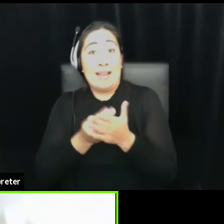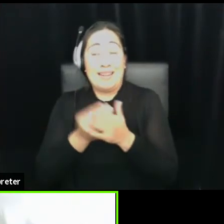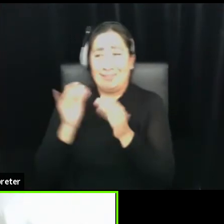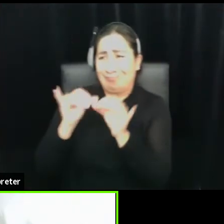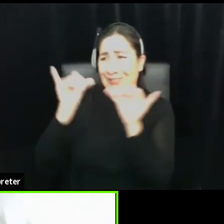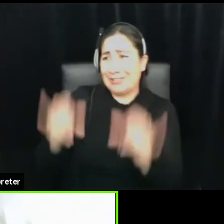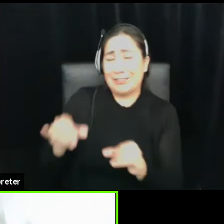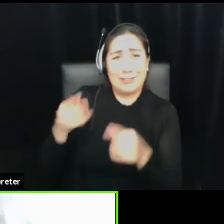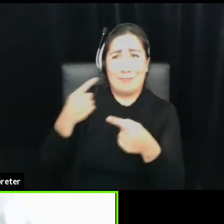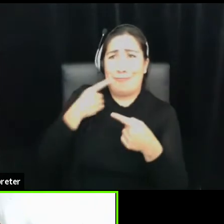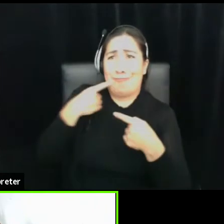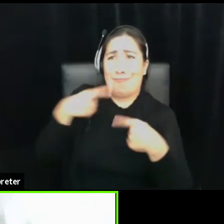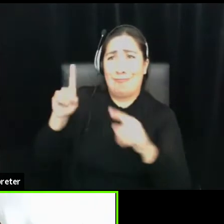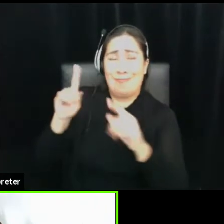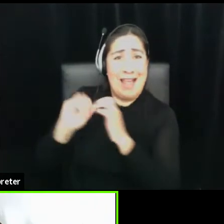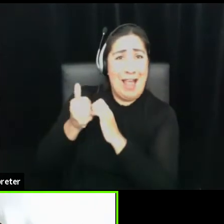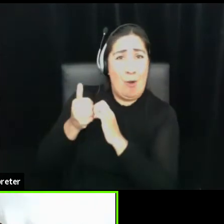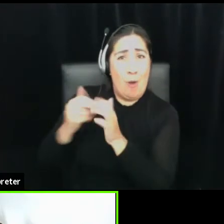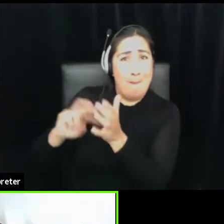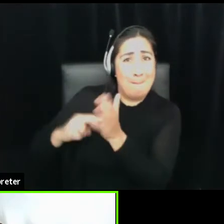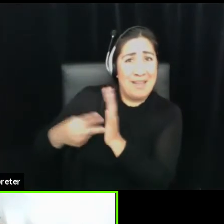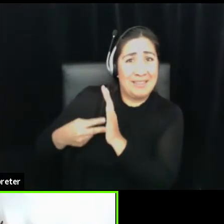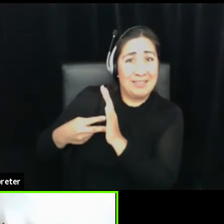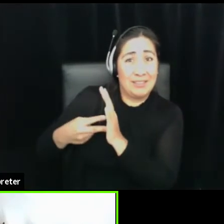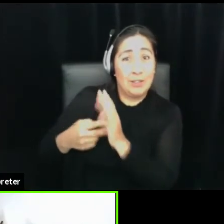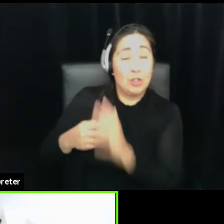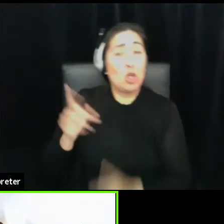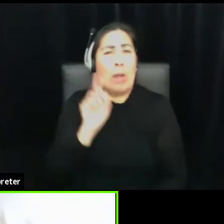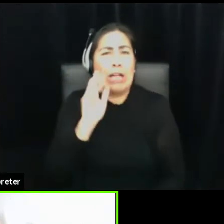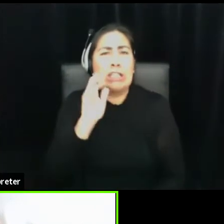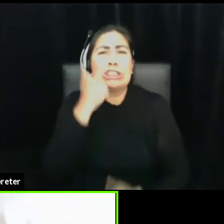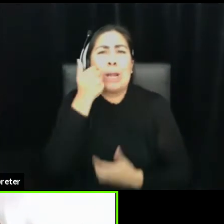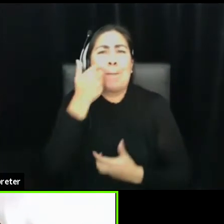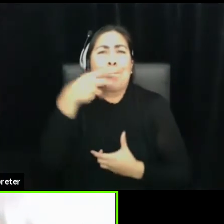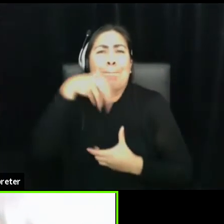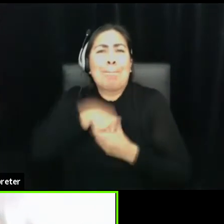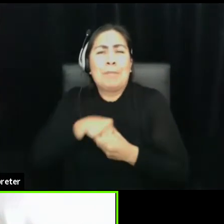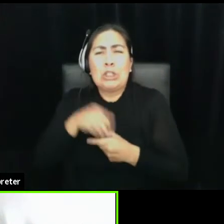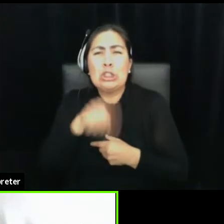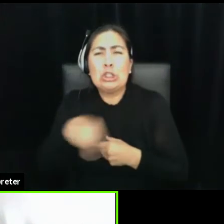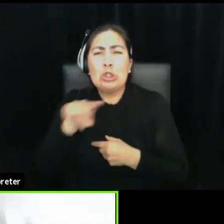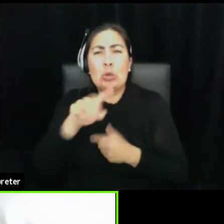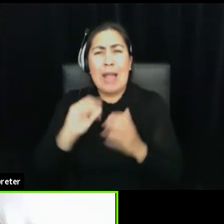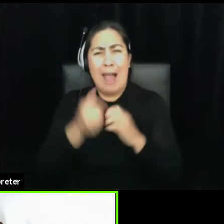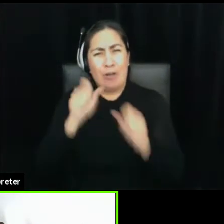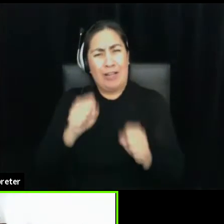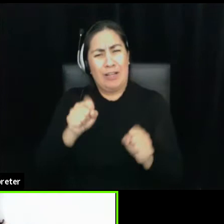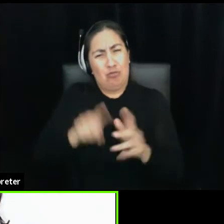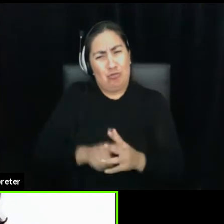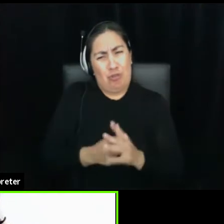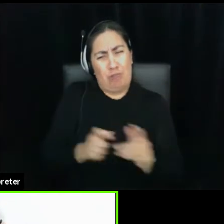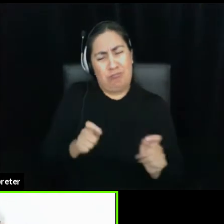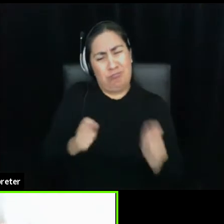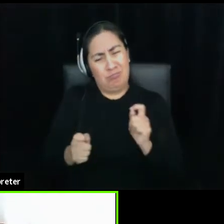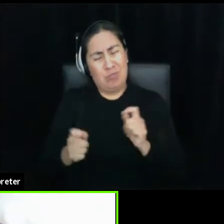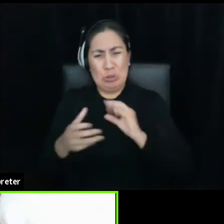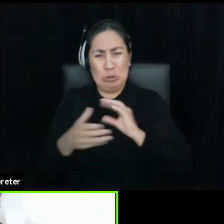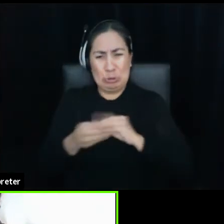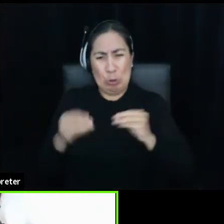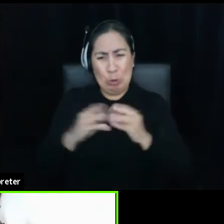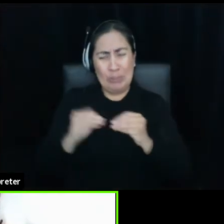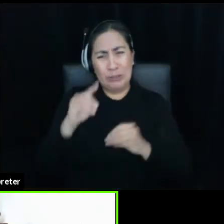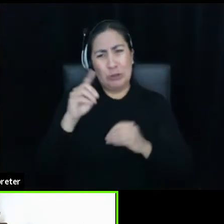it was intended. Where does shame live in you? And how can you begin to shift the stories you tell yourself about